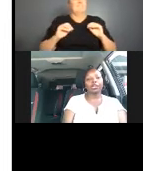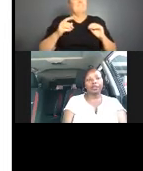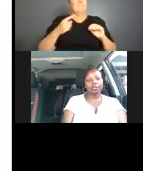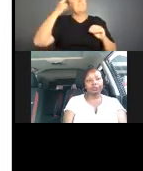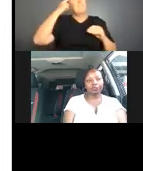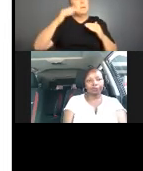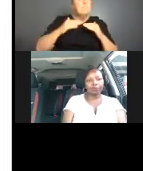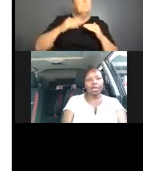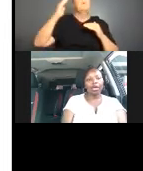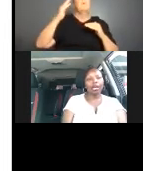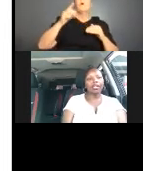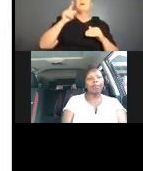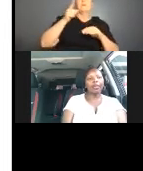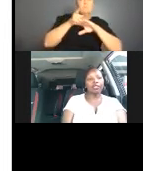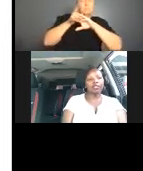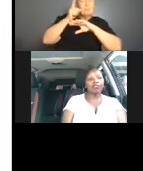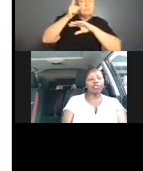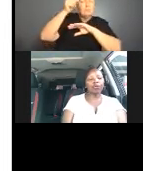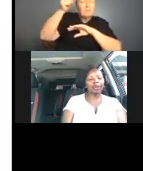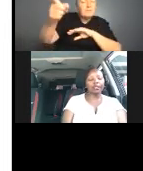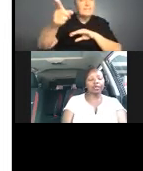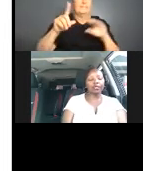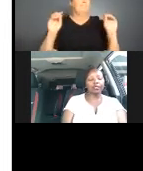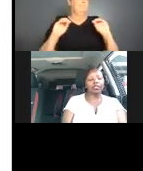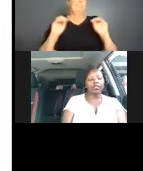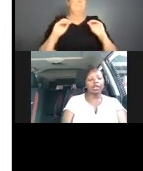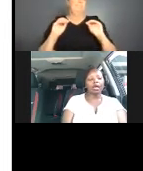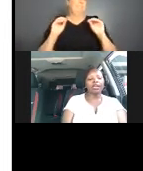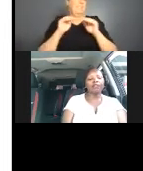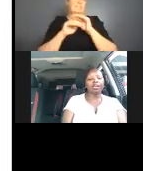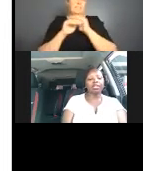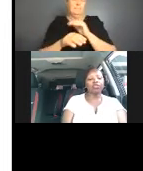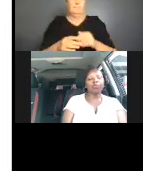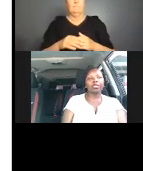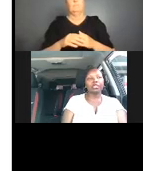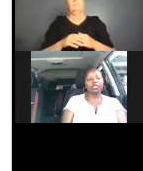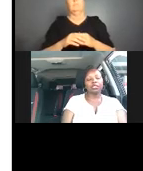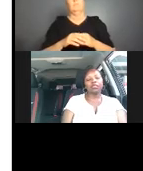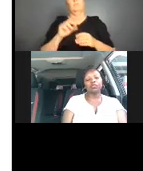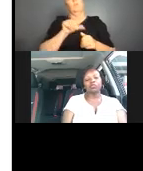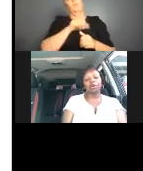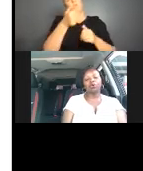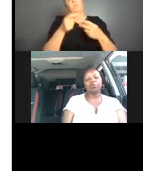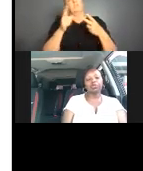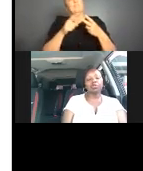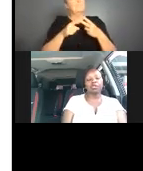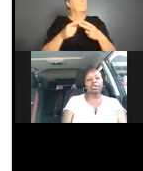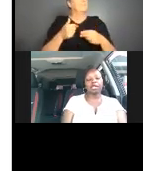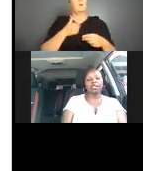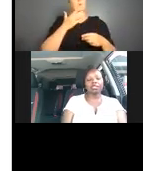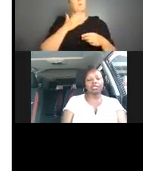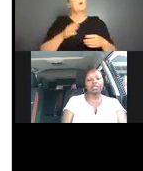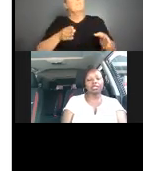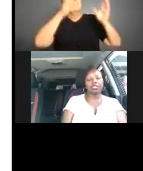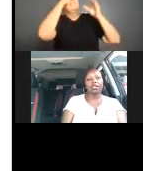remote areas. Another barrier is the physical barrier, uneven access to buildings. Those are hospitals and